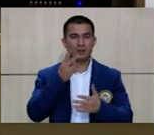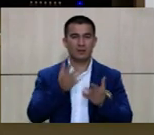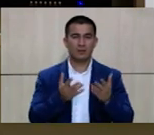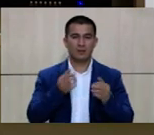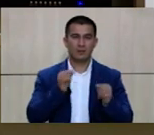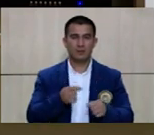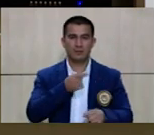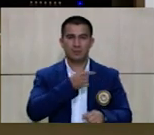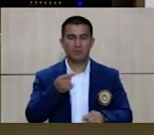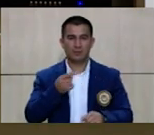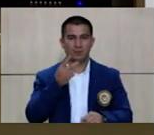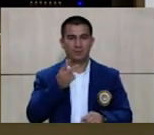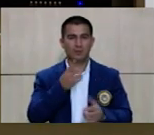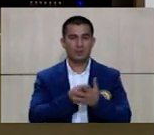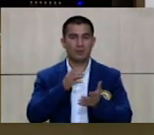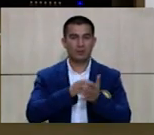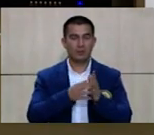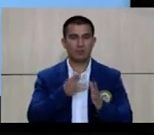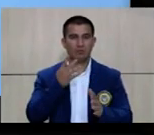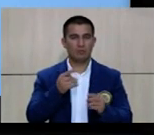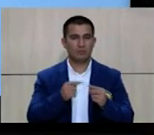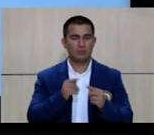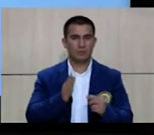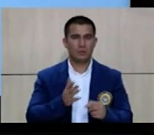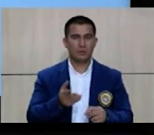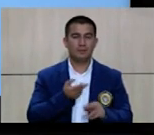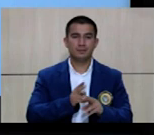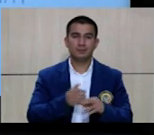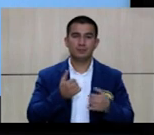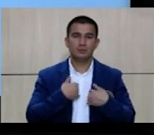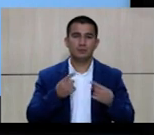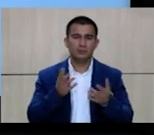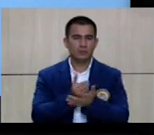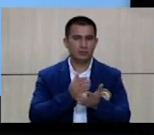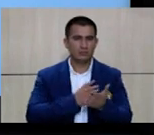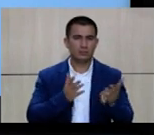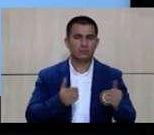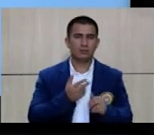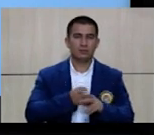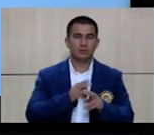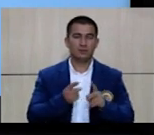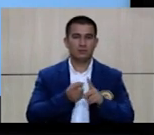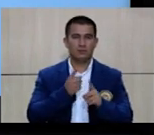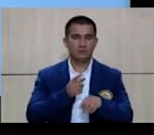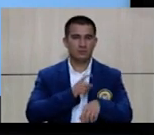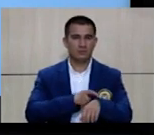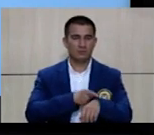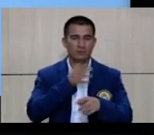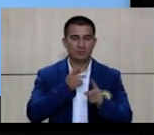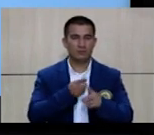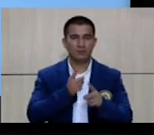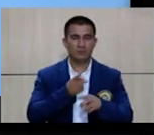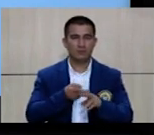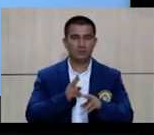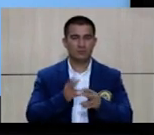yoki minus 2. Biz nimani topdik? Biz tezlikni topyapmiz. Oqim